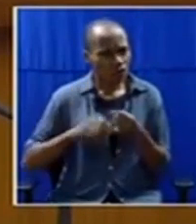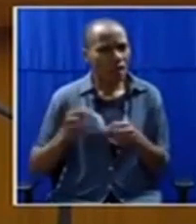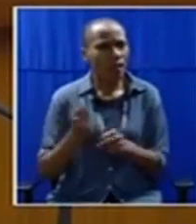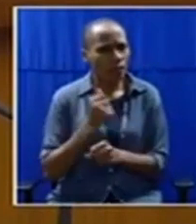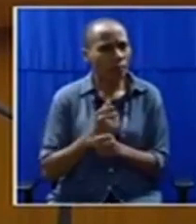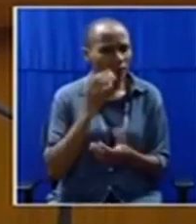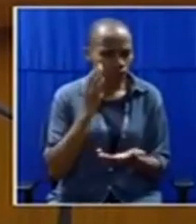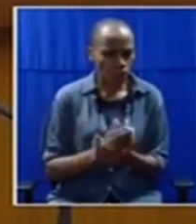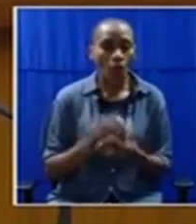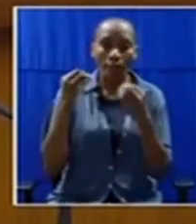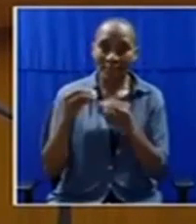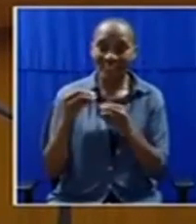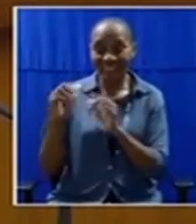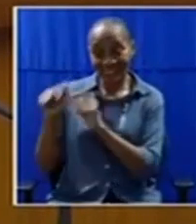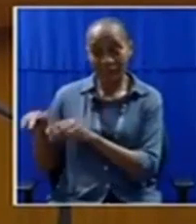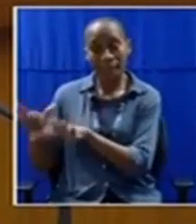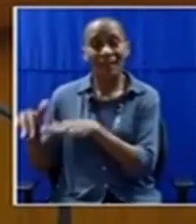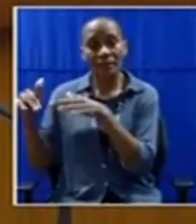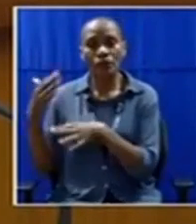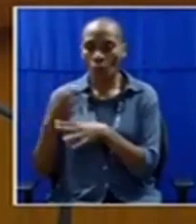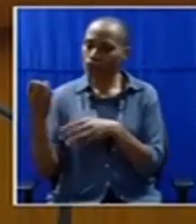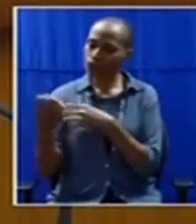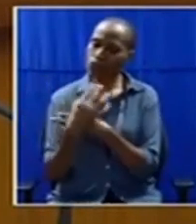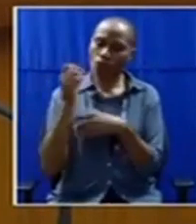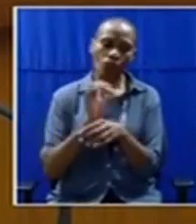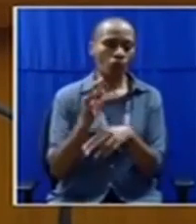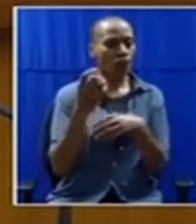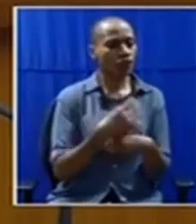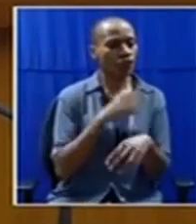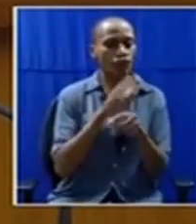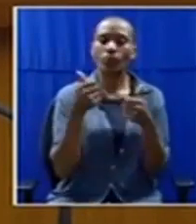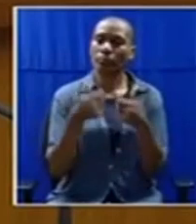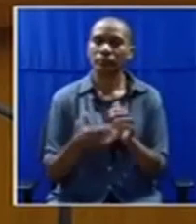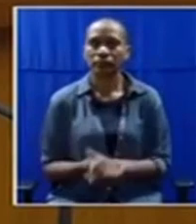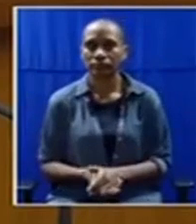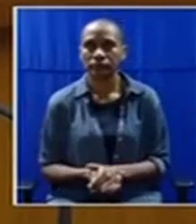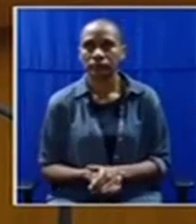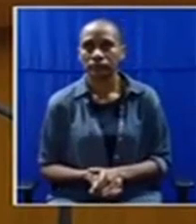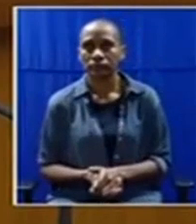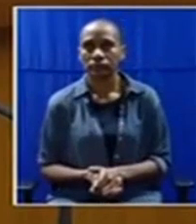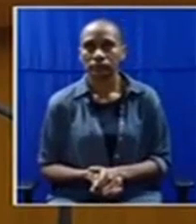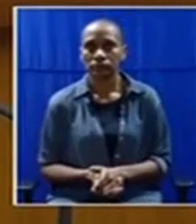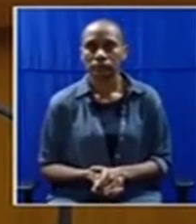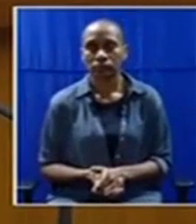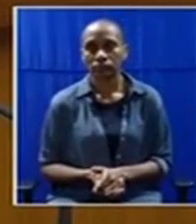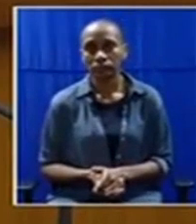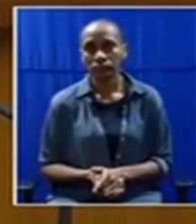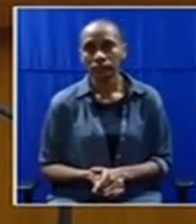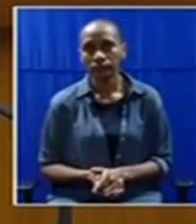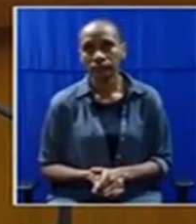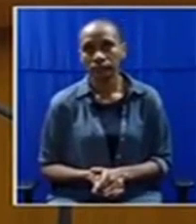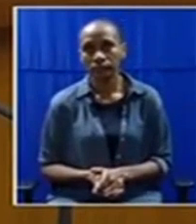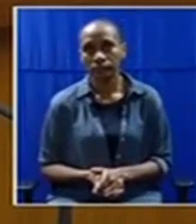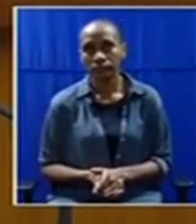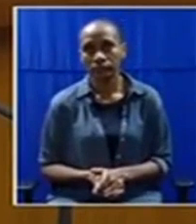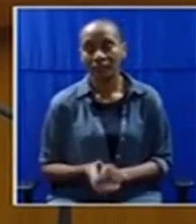go about the business of Parliament through consultations and consensus. Though we all carried